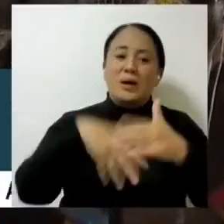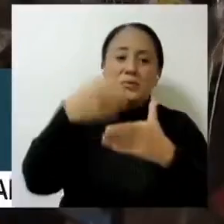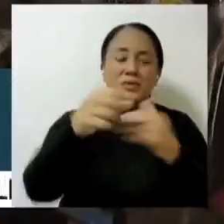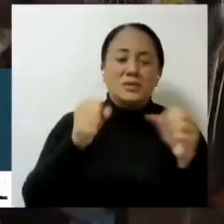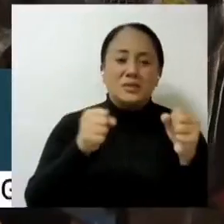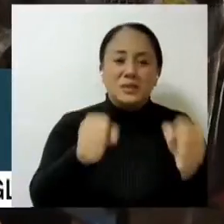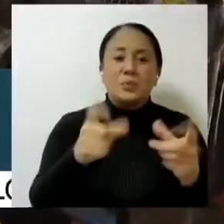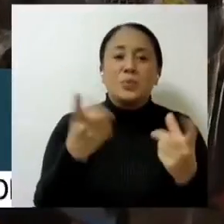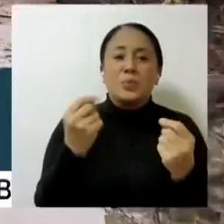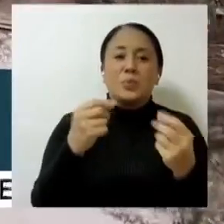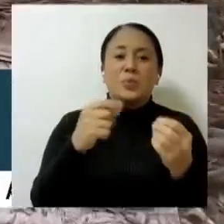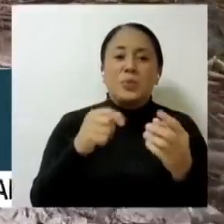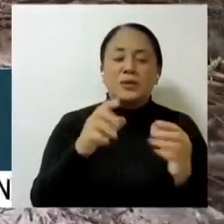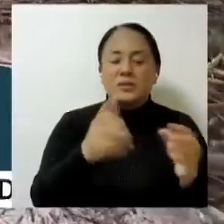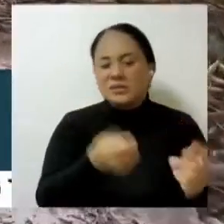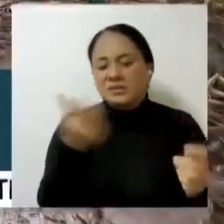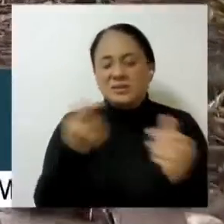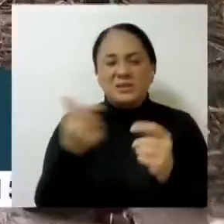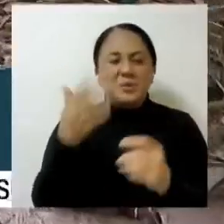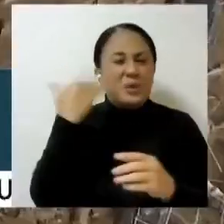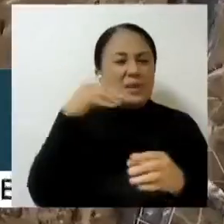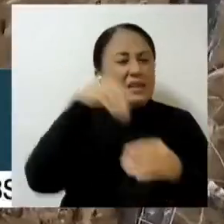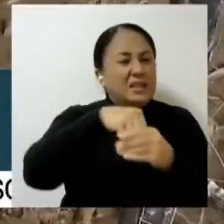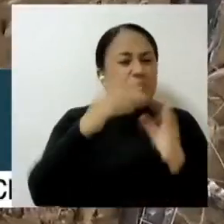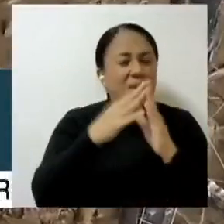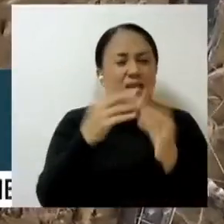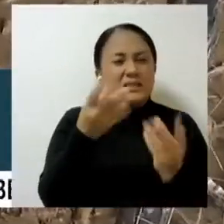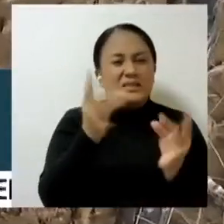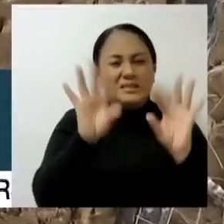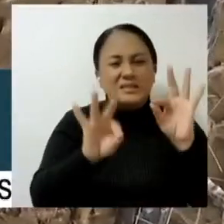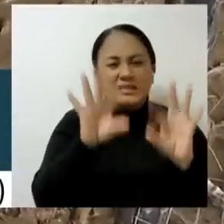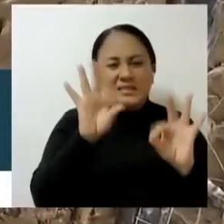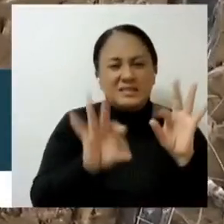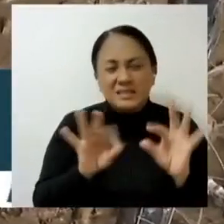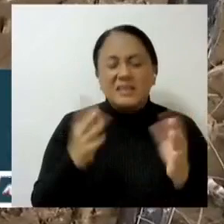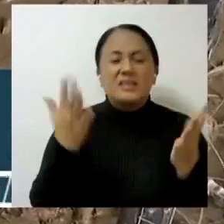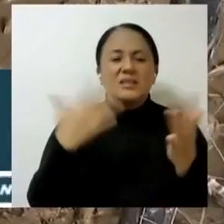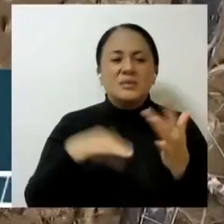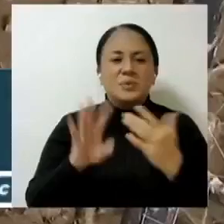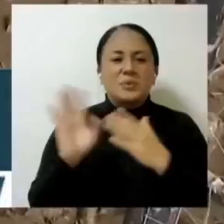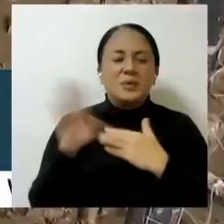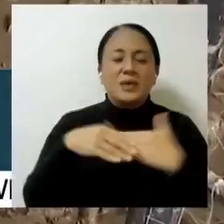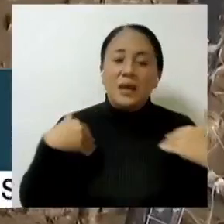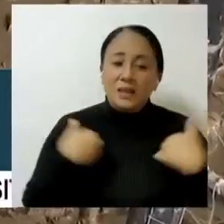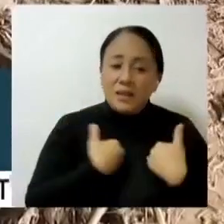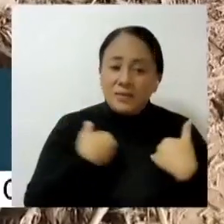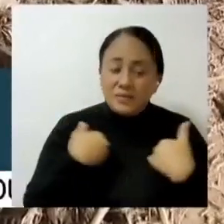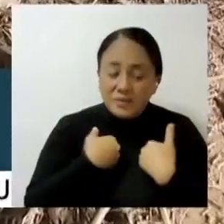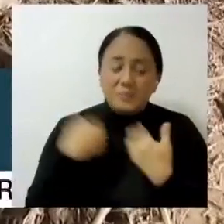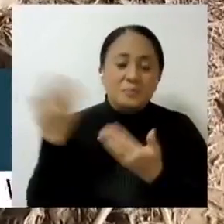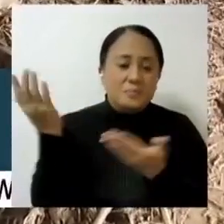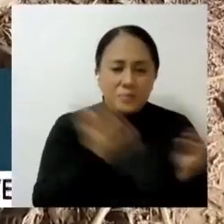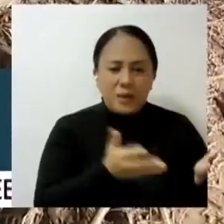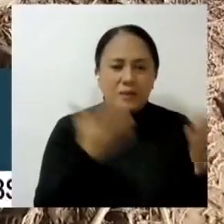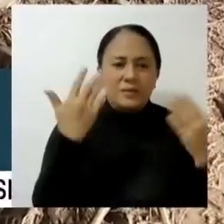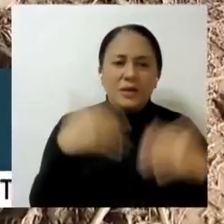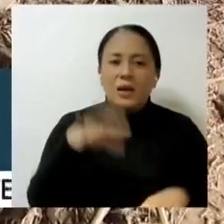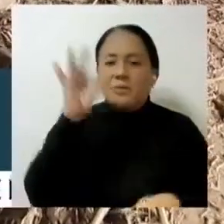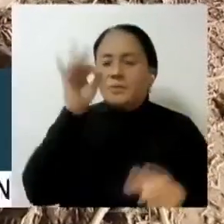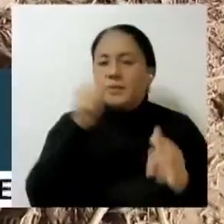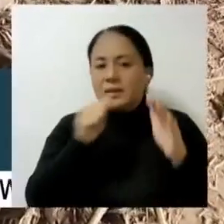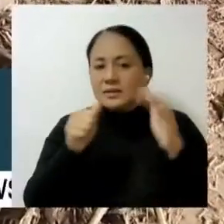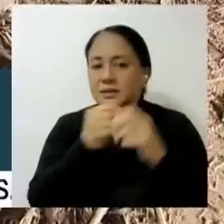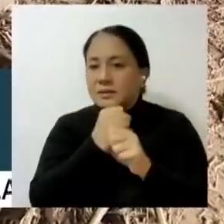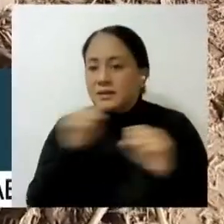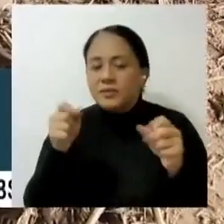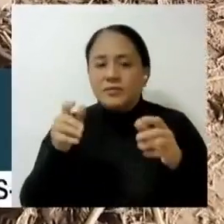water from their houses. People have also started returning their animals to the villages after finding refuge for them in the streets near the town